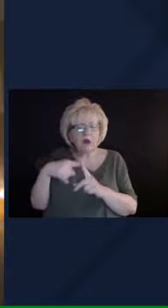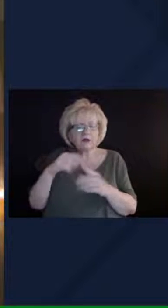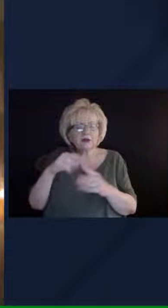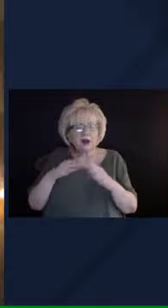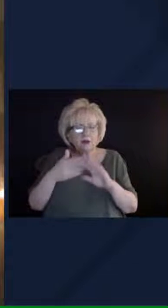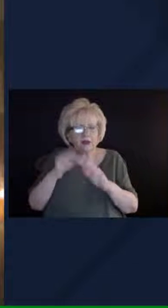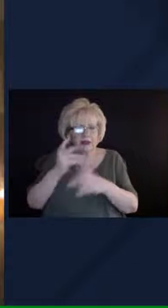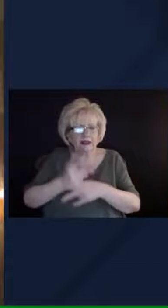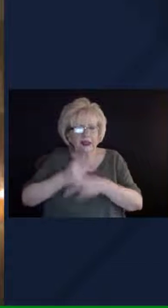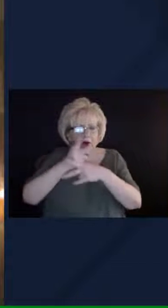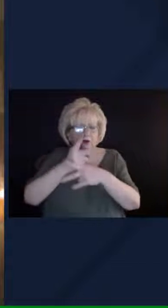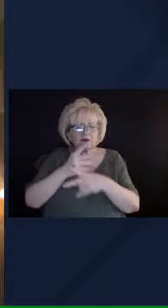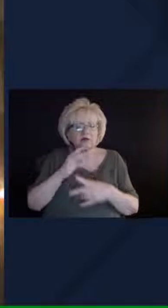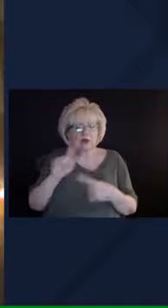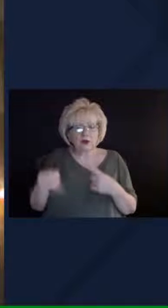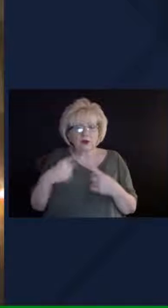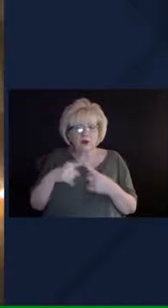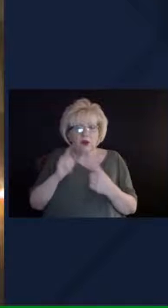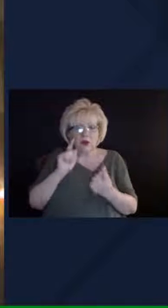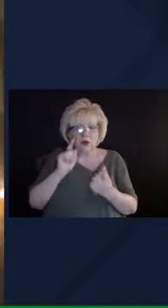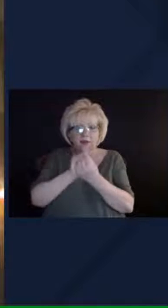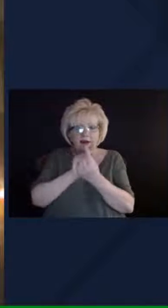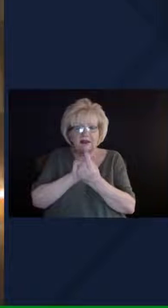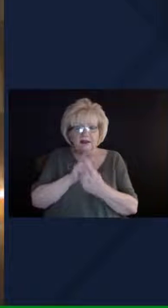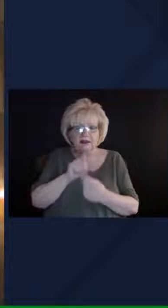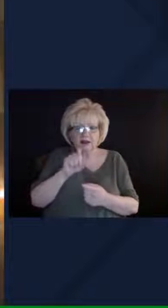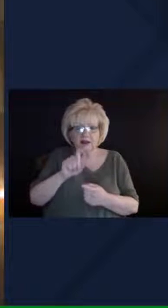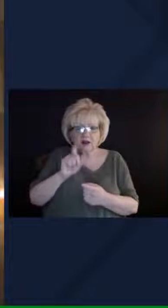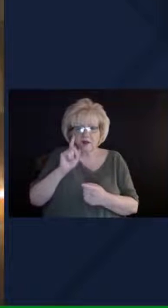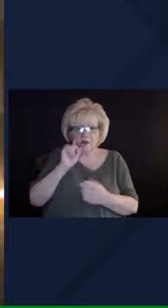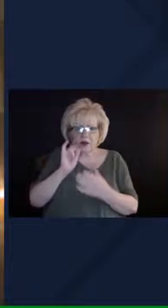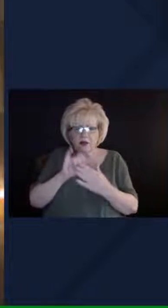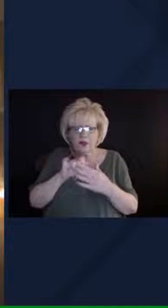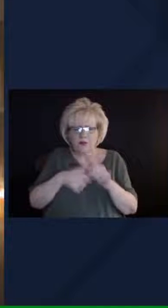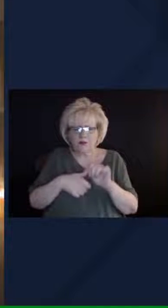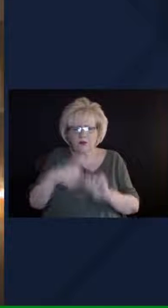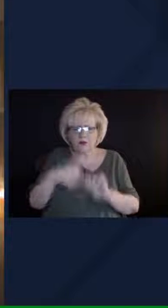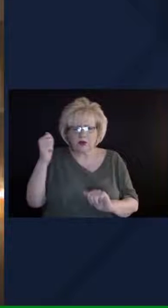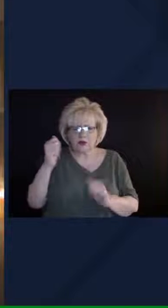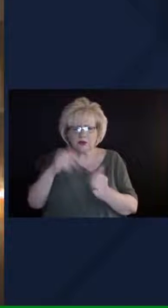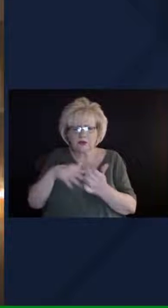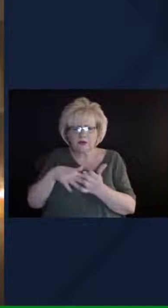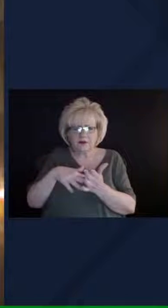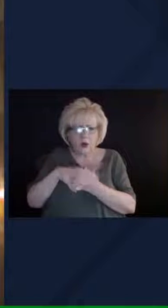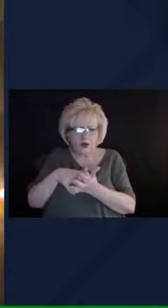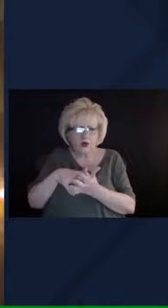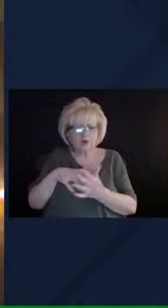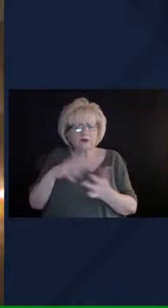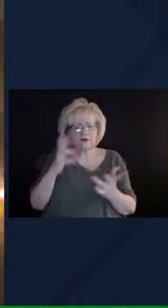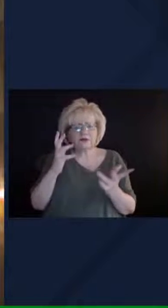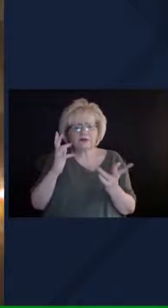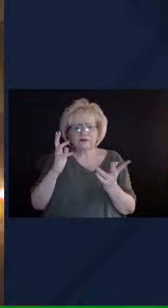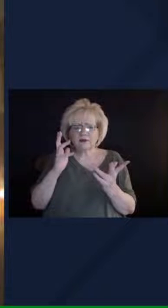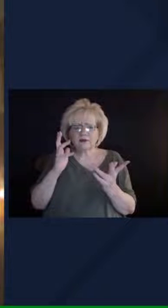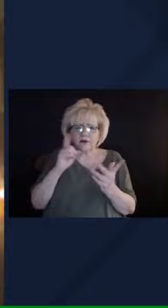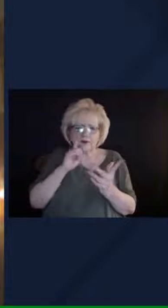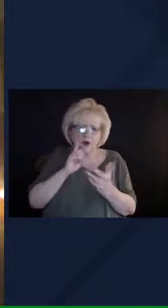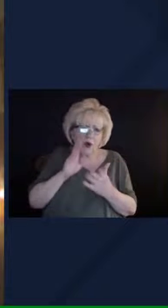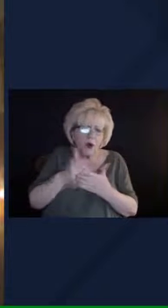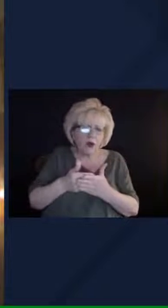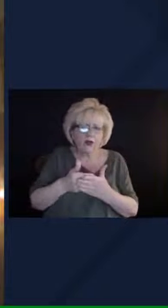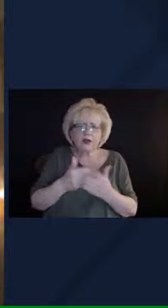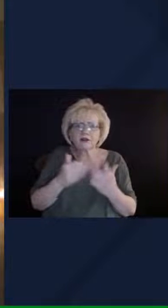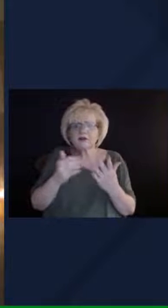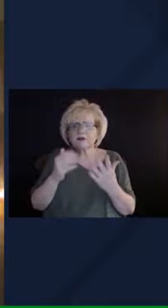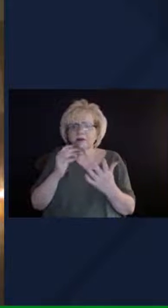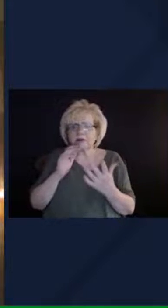When we meet the needs of those most vulnerable, we're meeting the needs of all. When we meet the needs of